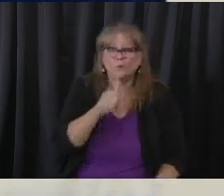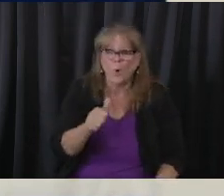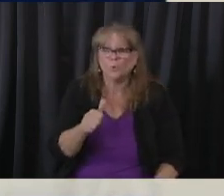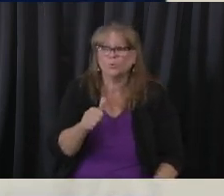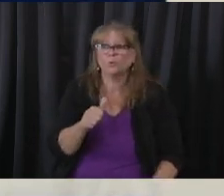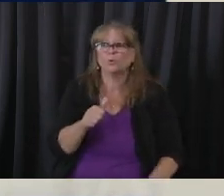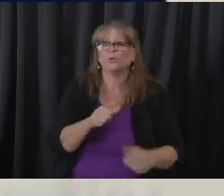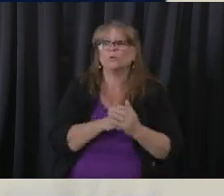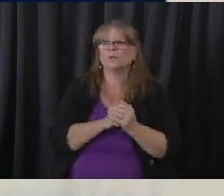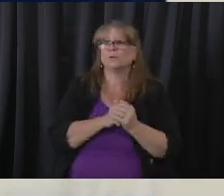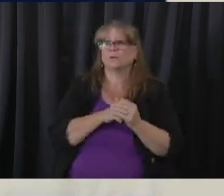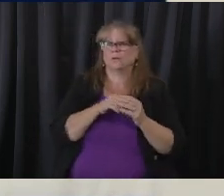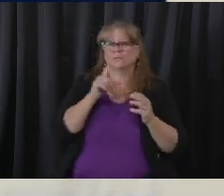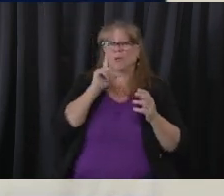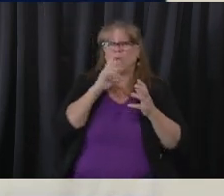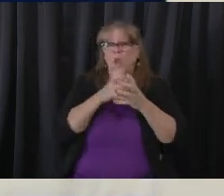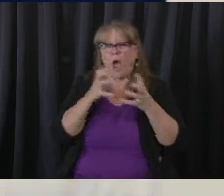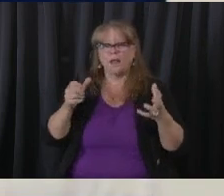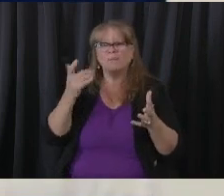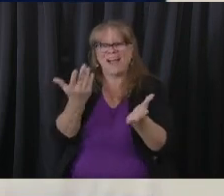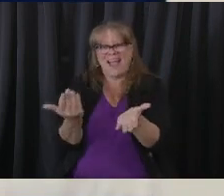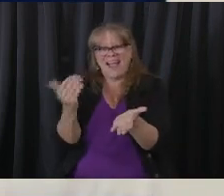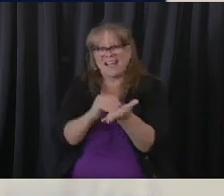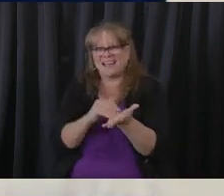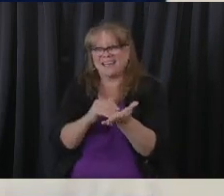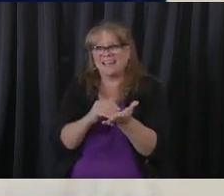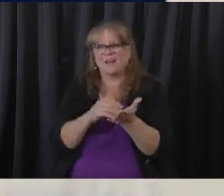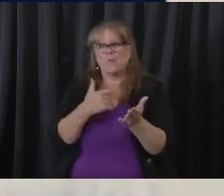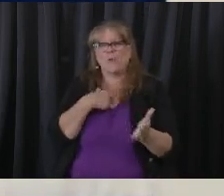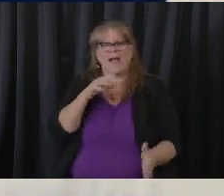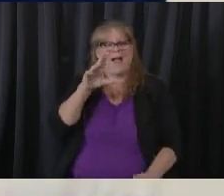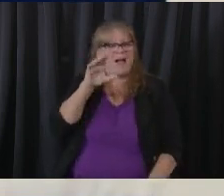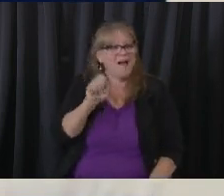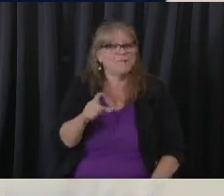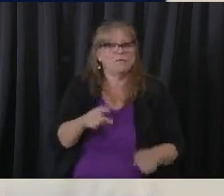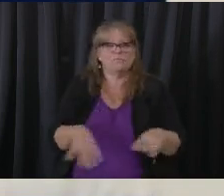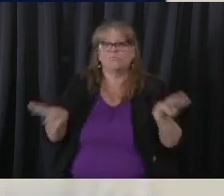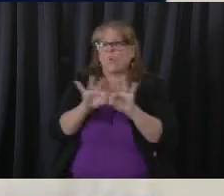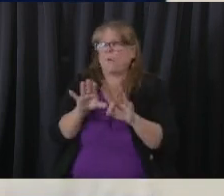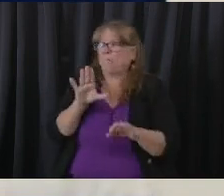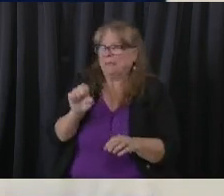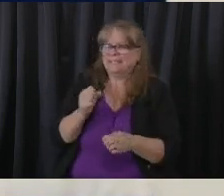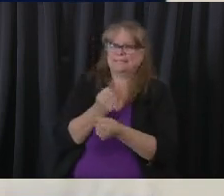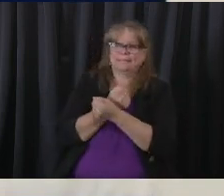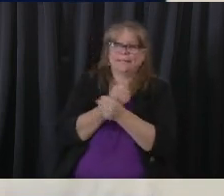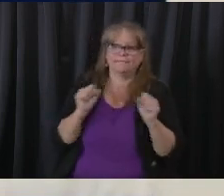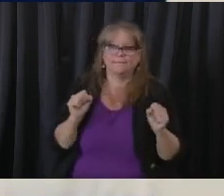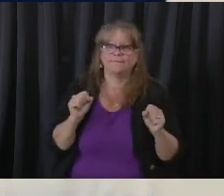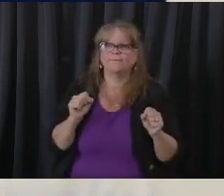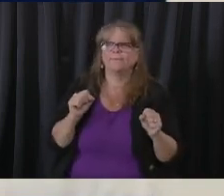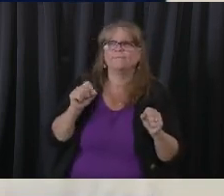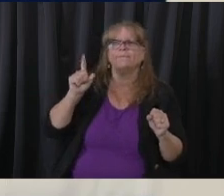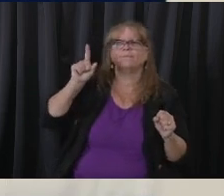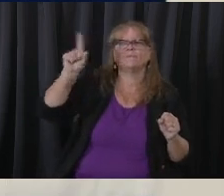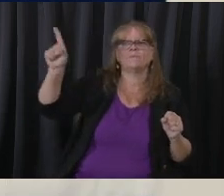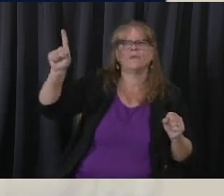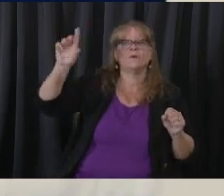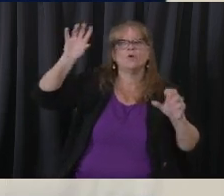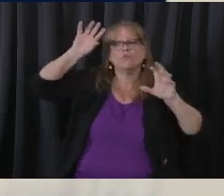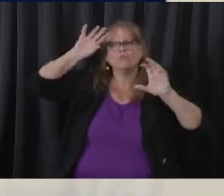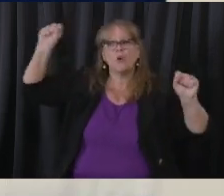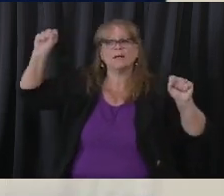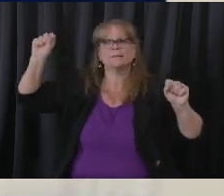So the president shoots from the gut. His gut on not being scared or fearful is the right concept, but then he takes it the